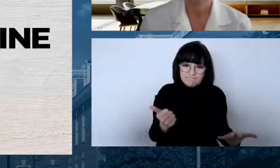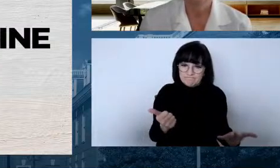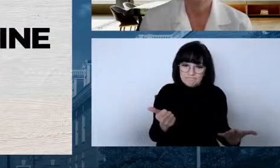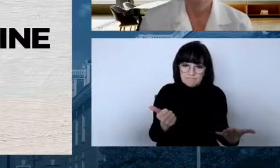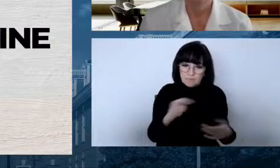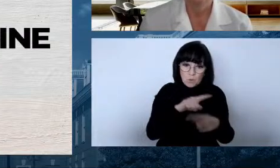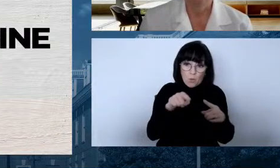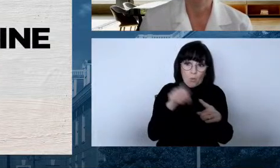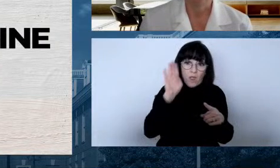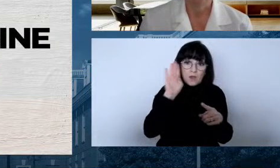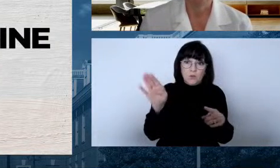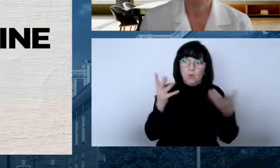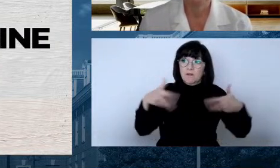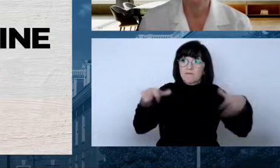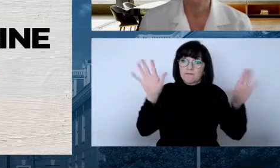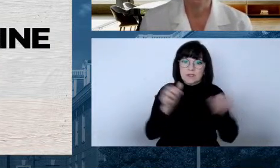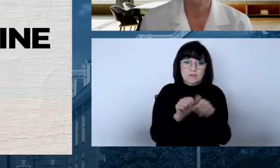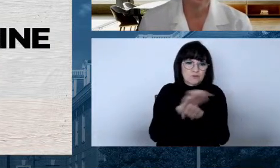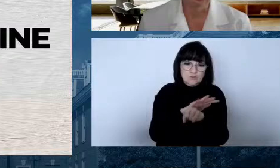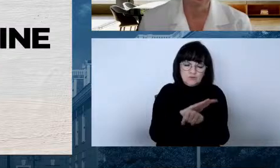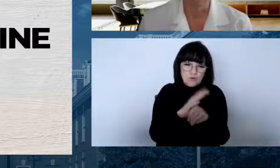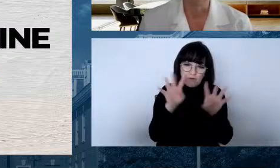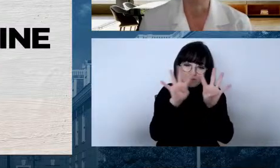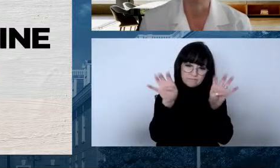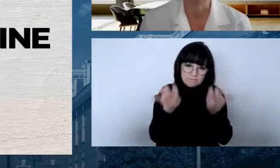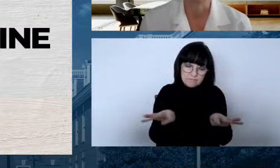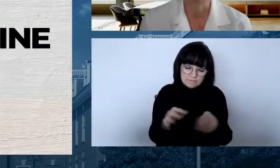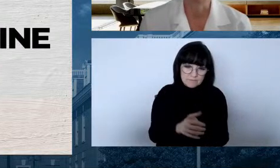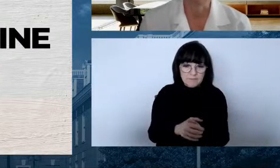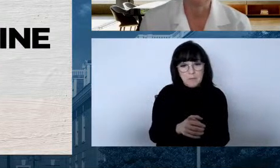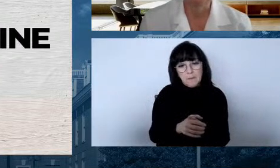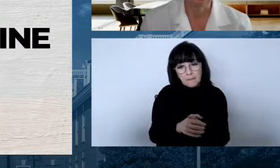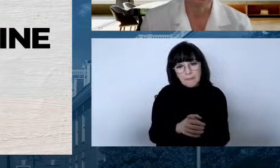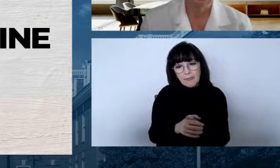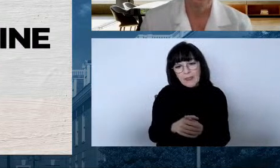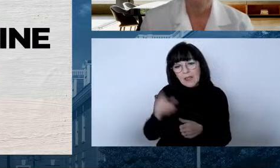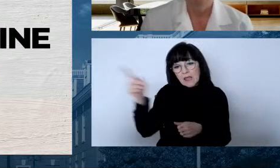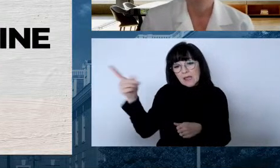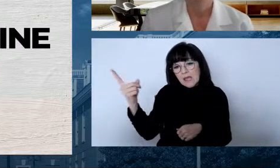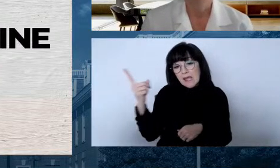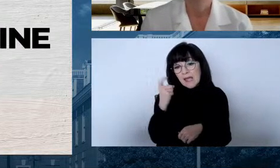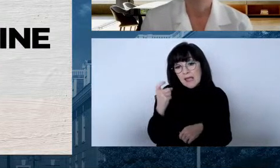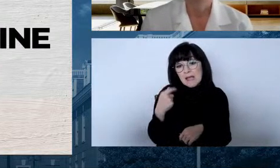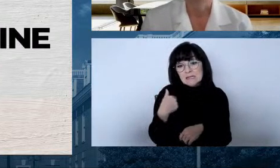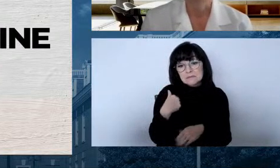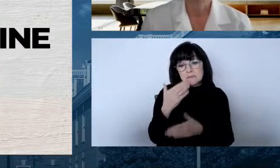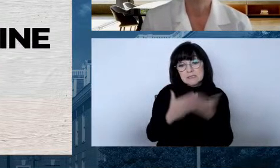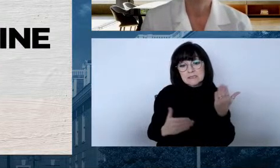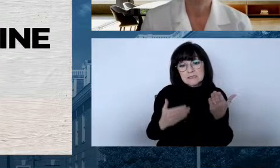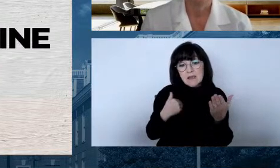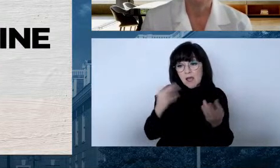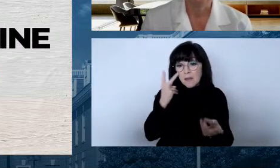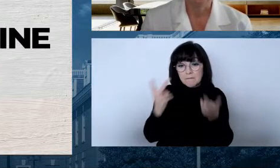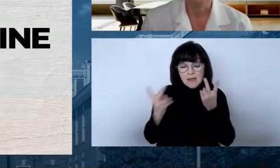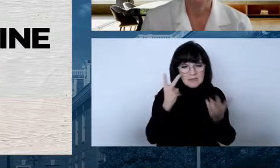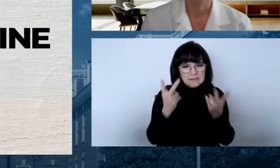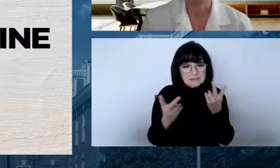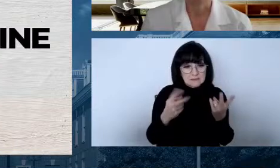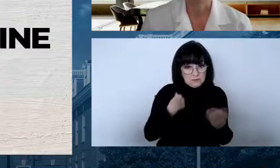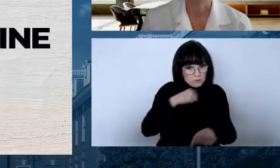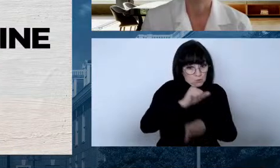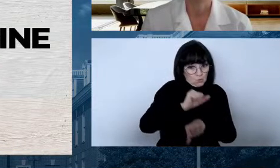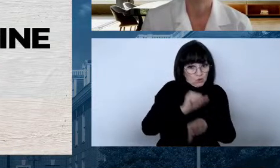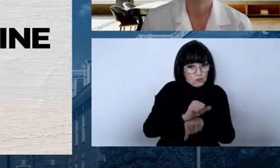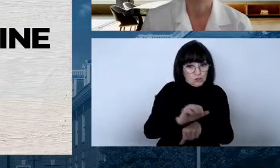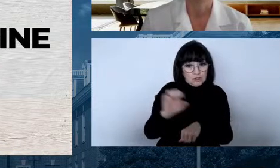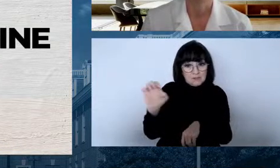happen. So I was also asked to comment on some examples being on the front lines and what it's